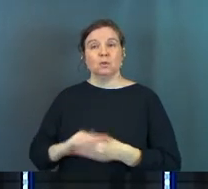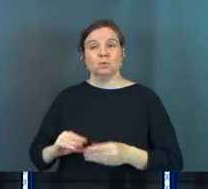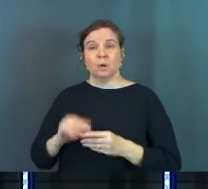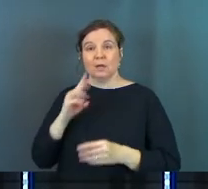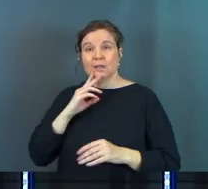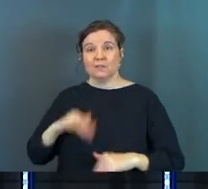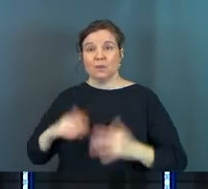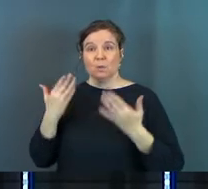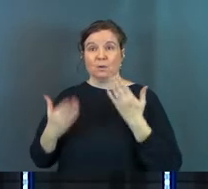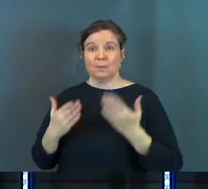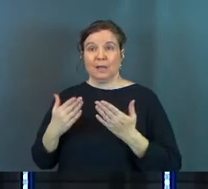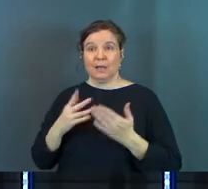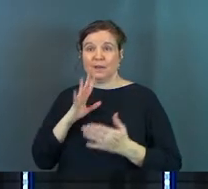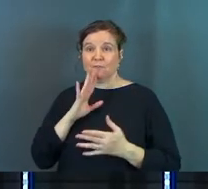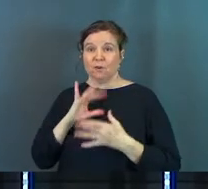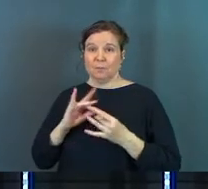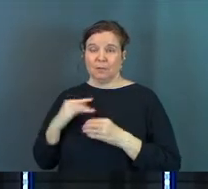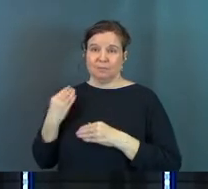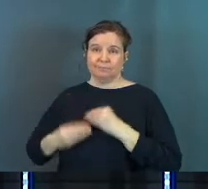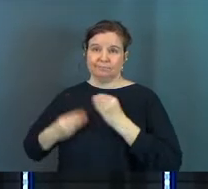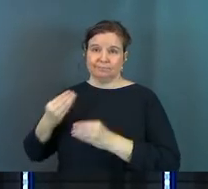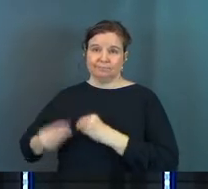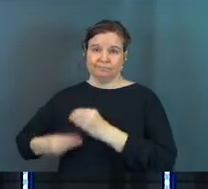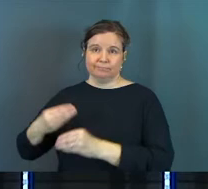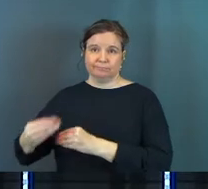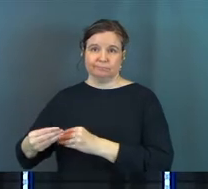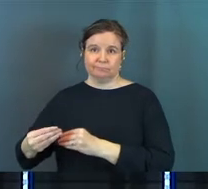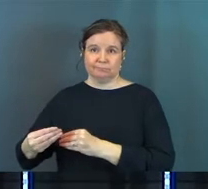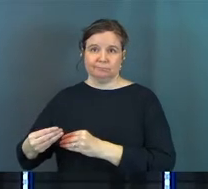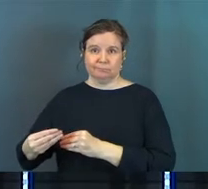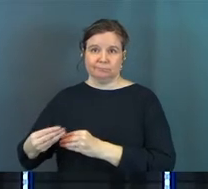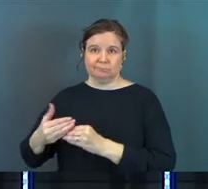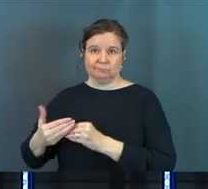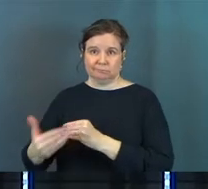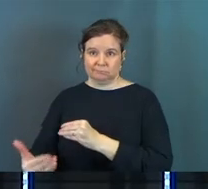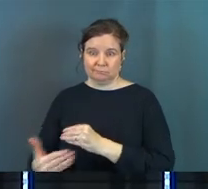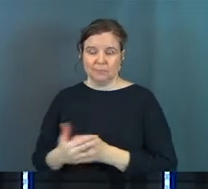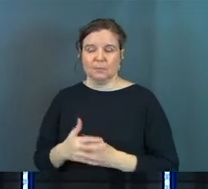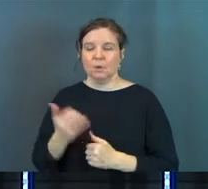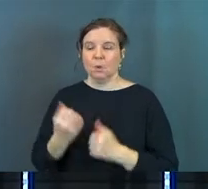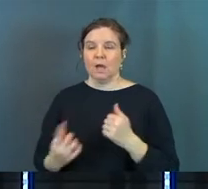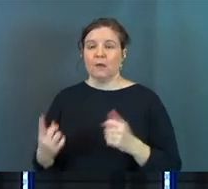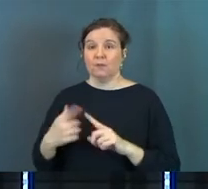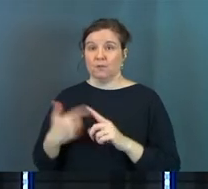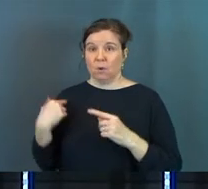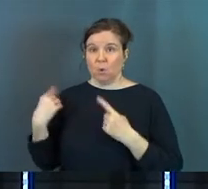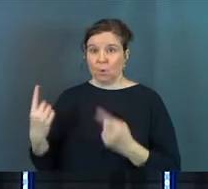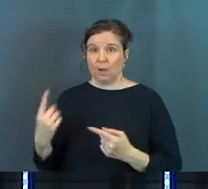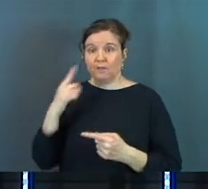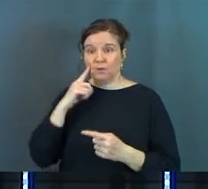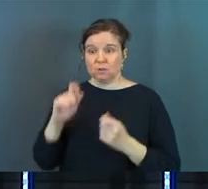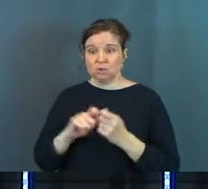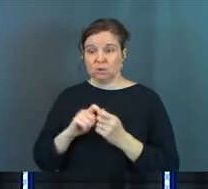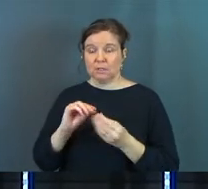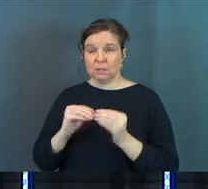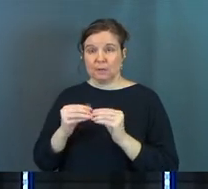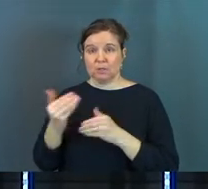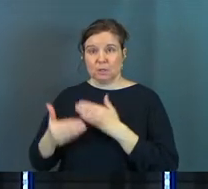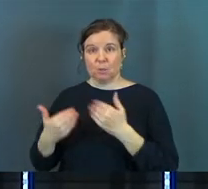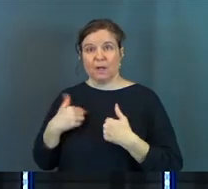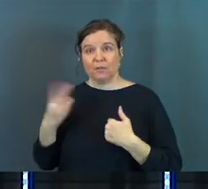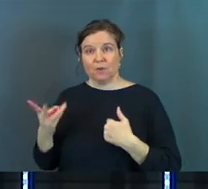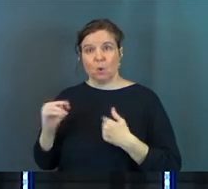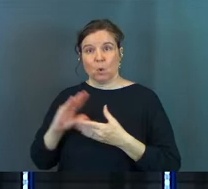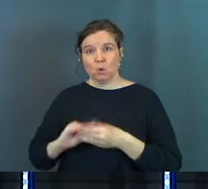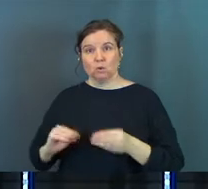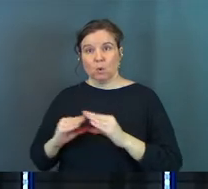story of the flood was probably verbally handed down from generation to generation to generation. So everybody for a while, for a certain number of generations, would have had